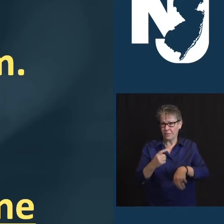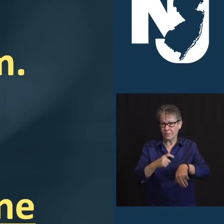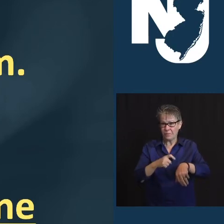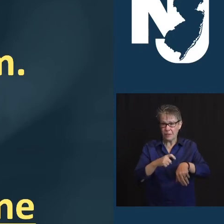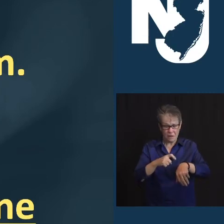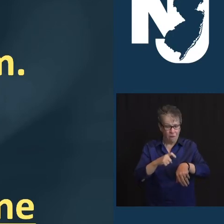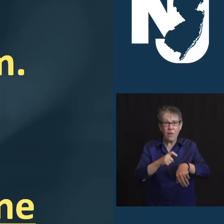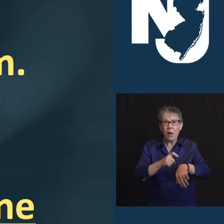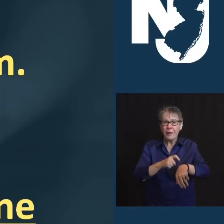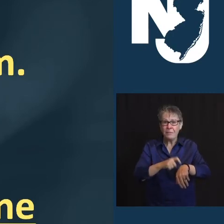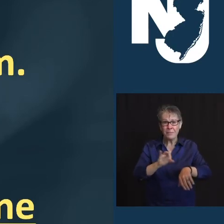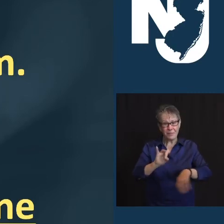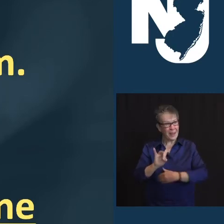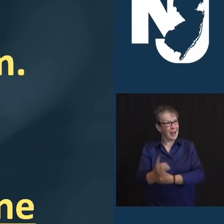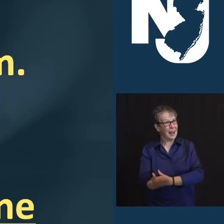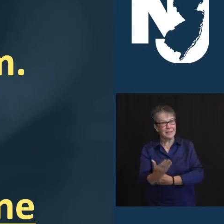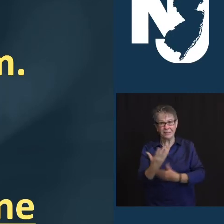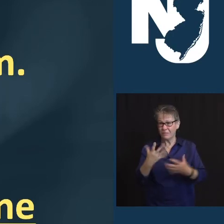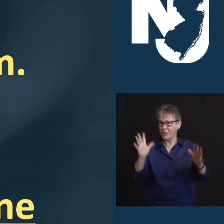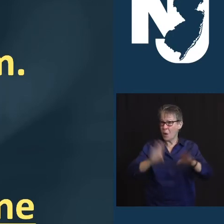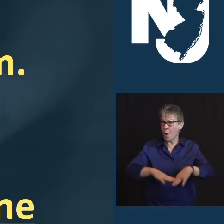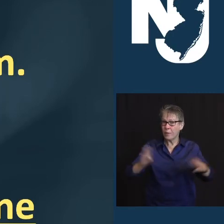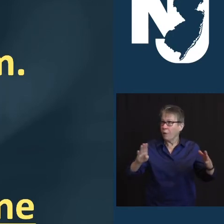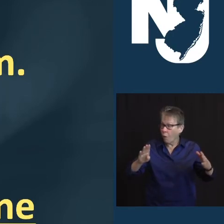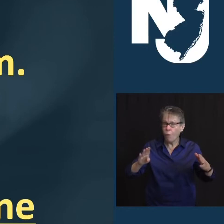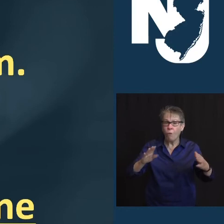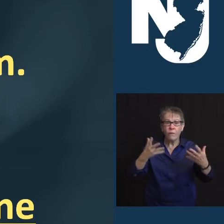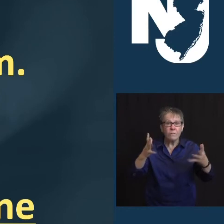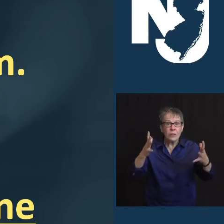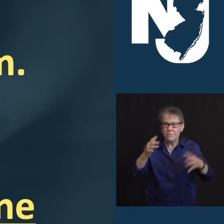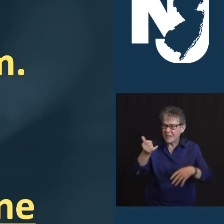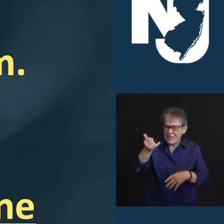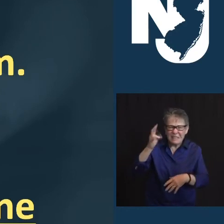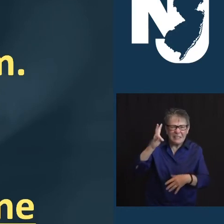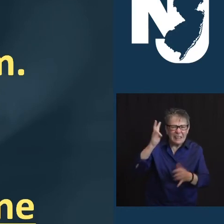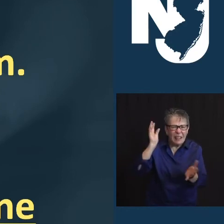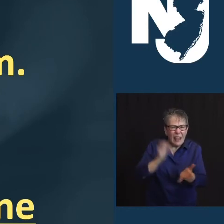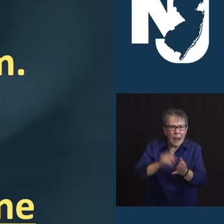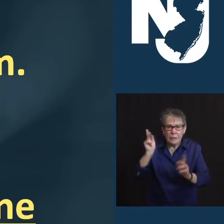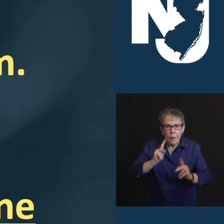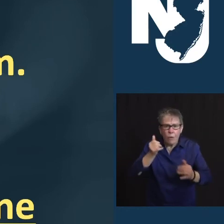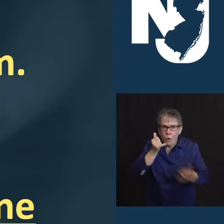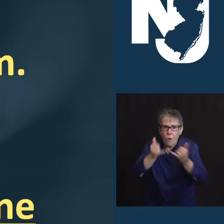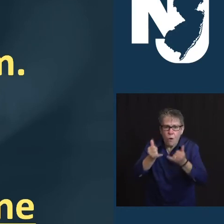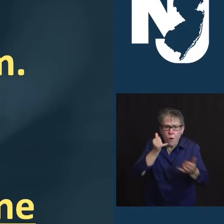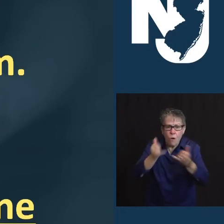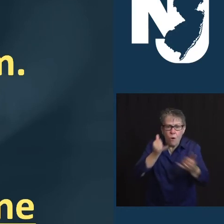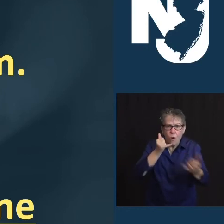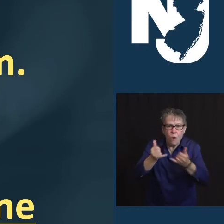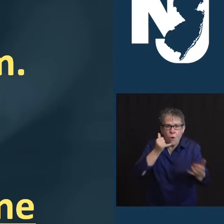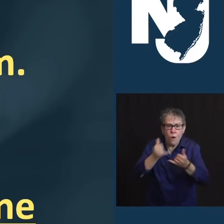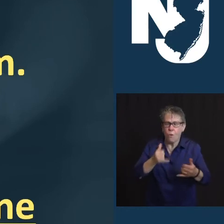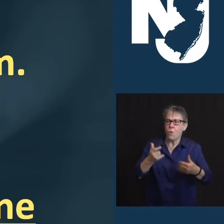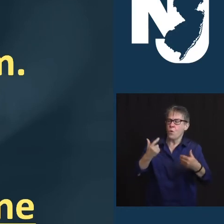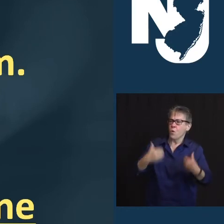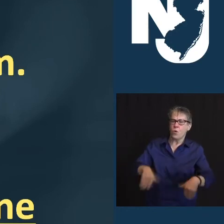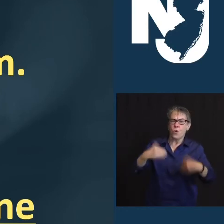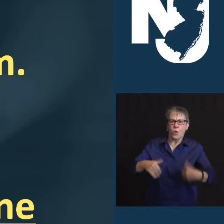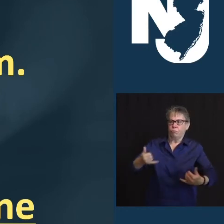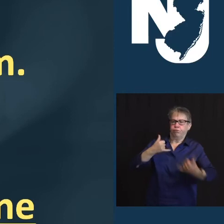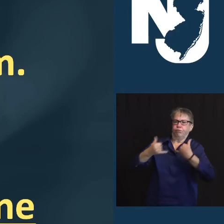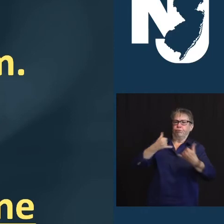So, you know, there's a lot of pent-up demand, obviously. And by the way, on the website, I checked, Judy, for in terms of pre-registrations,